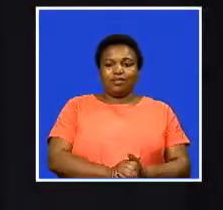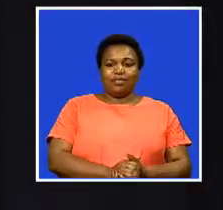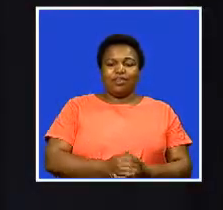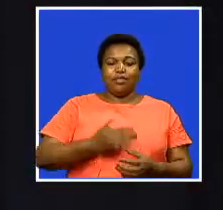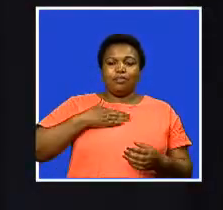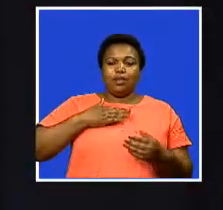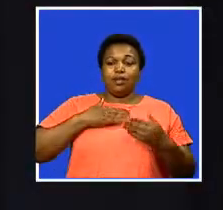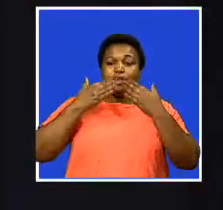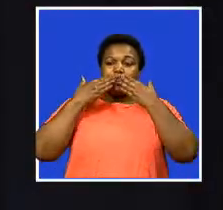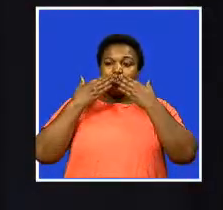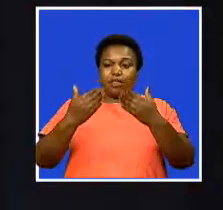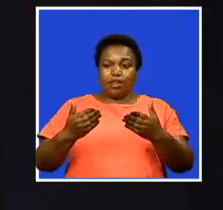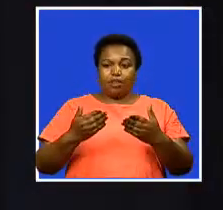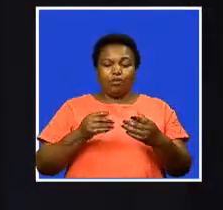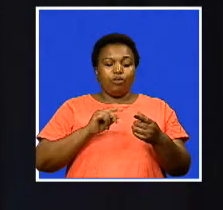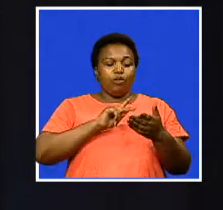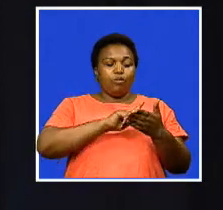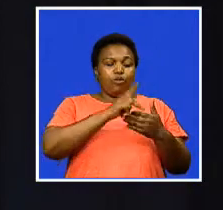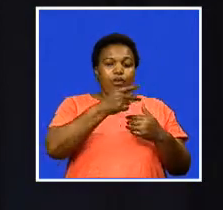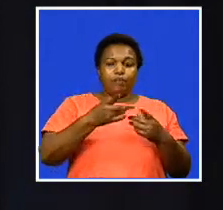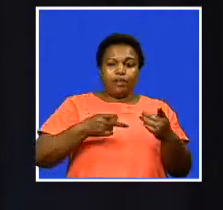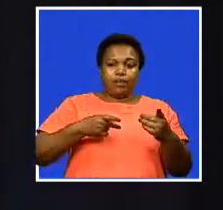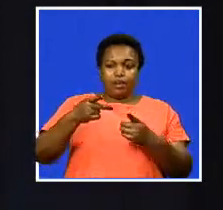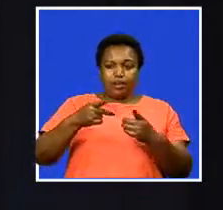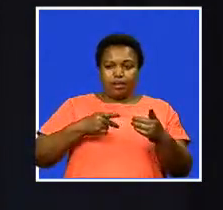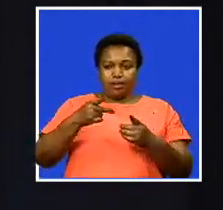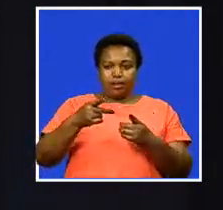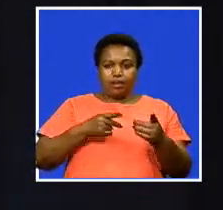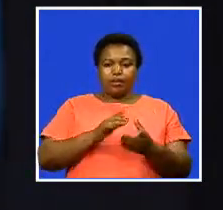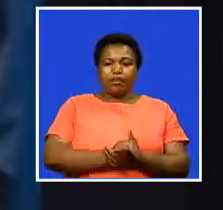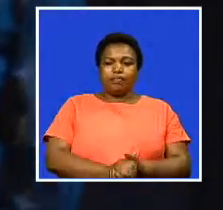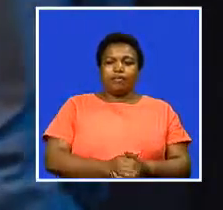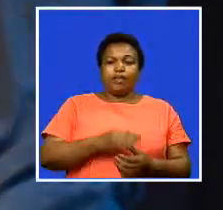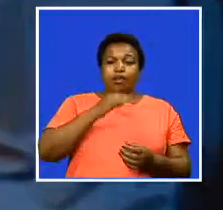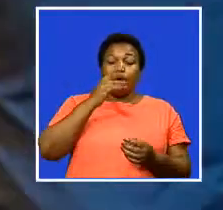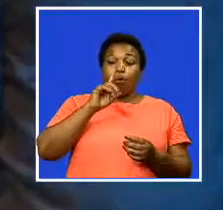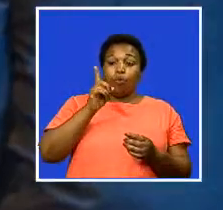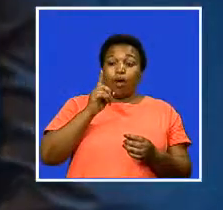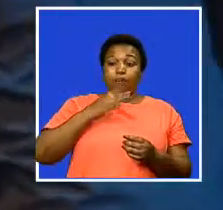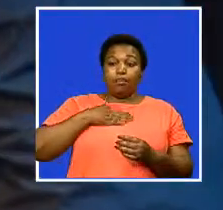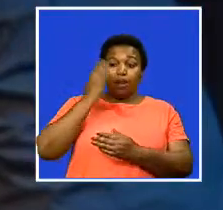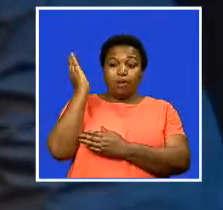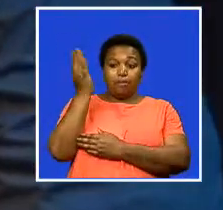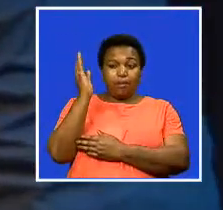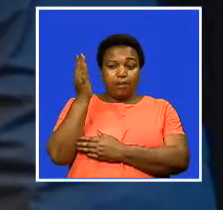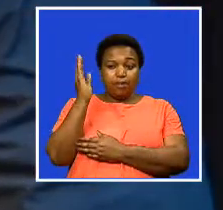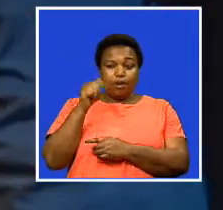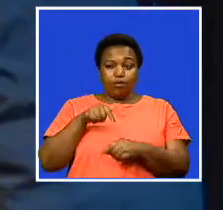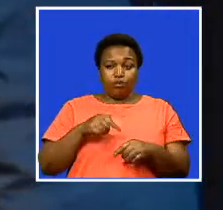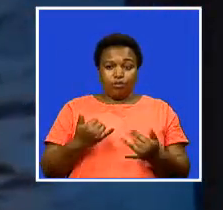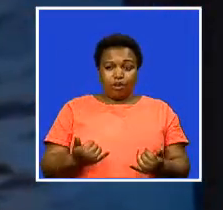Ngiyabonga Program Director, Your Excellency, ema remarks am lamuhla ataba mafisha.